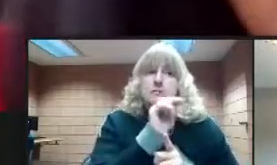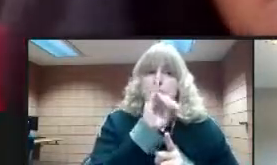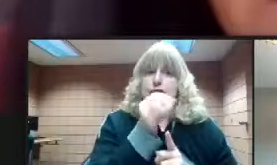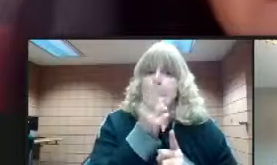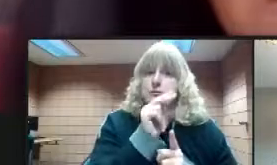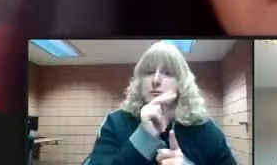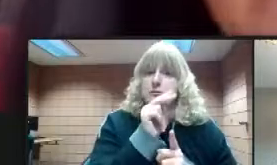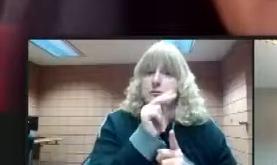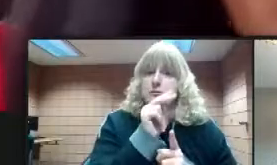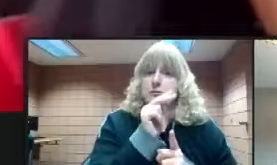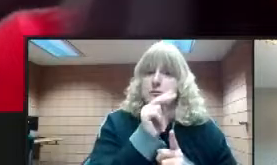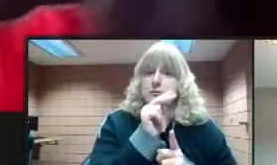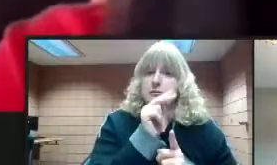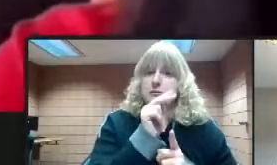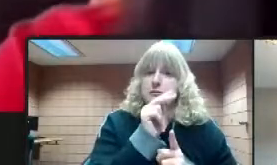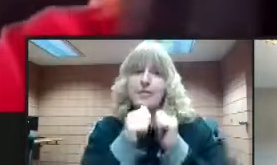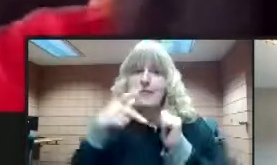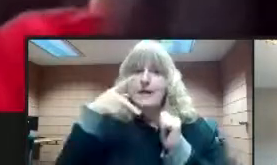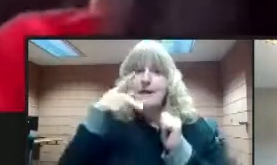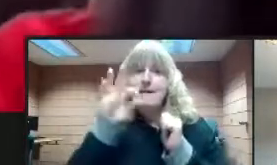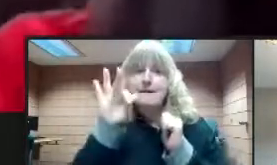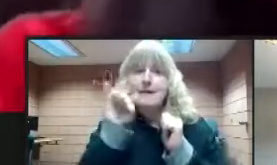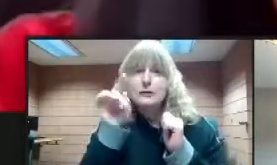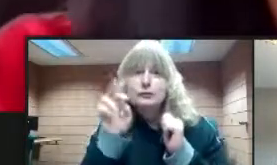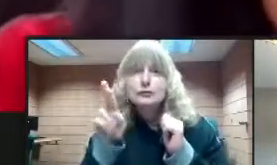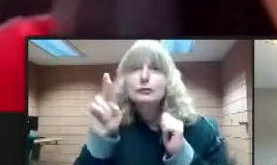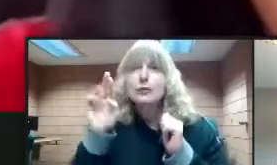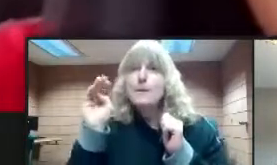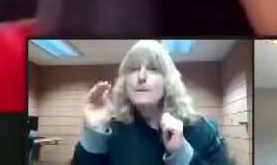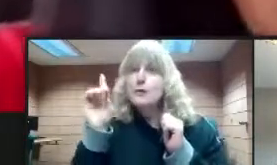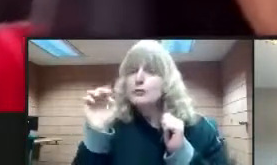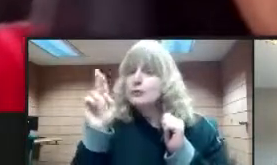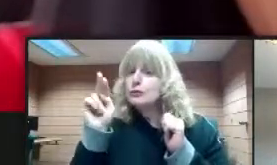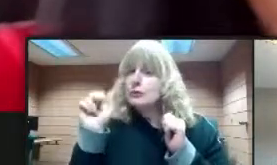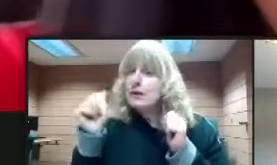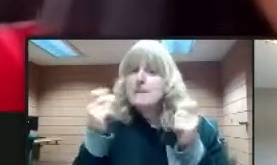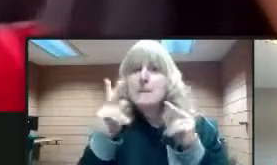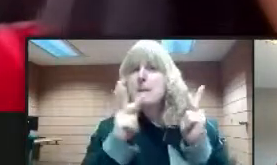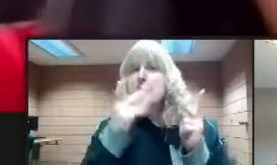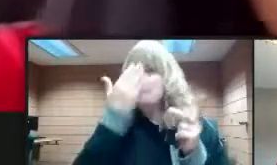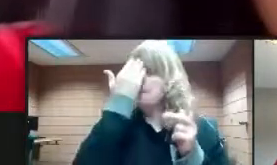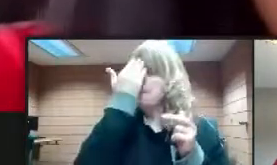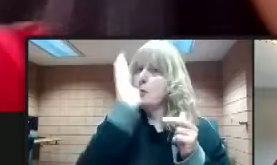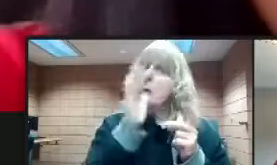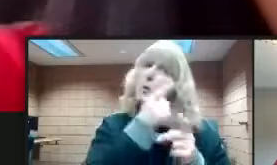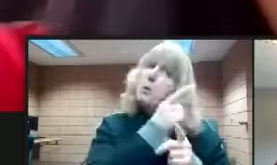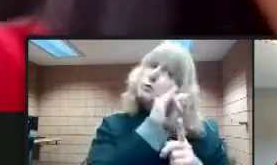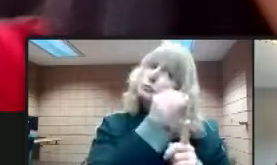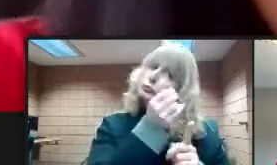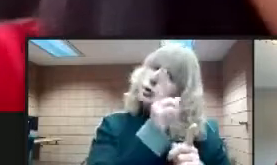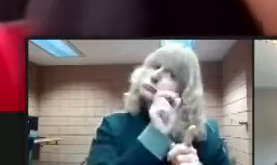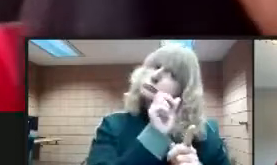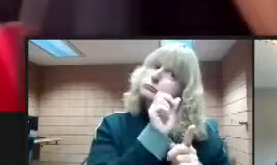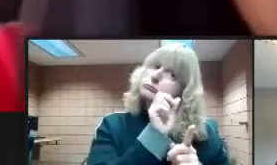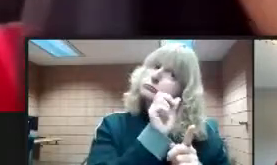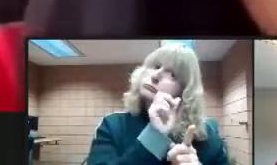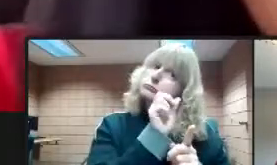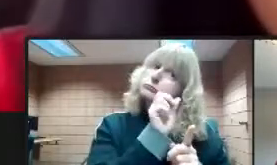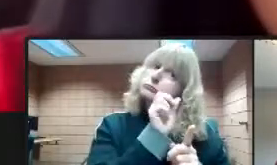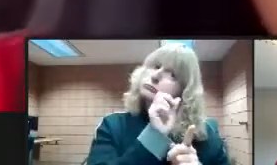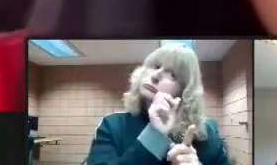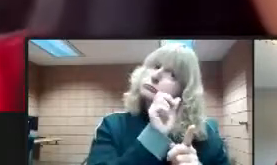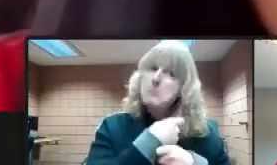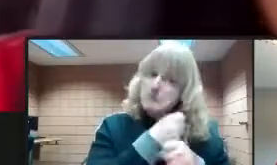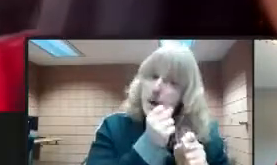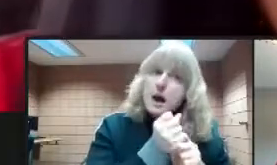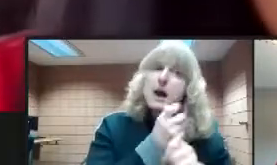Many folks were actually surprised to hear that Johnson & Johnson even makes vaccines, even though they've been doing so successfully for a long time. And feel free to share your